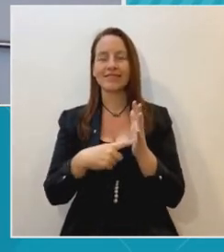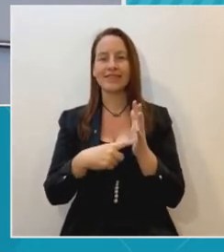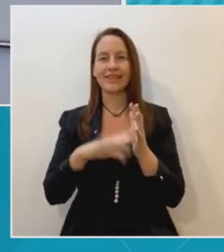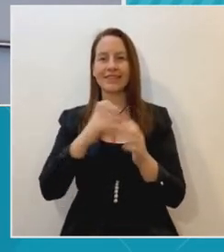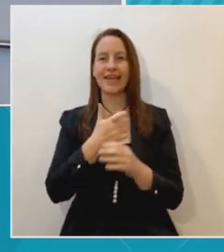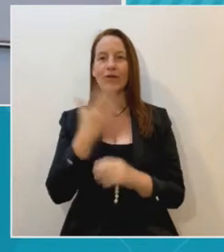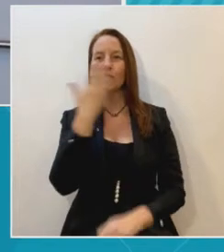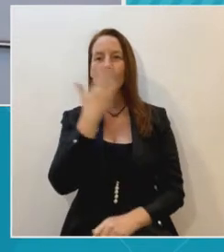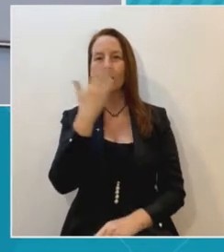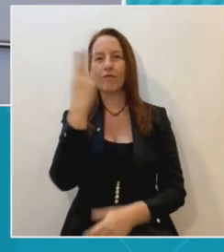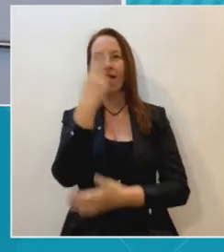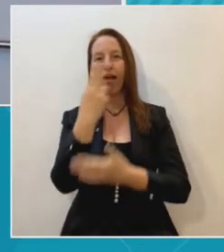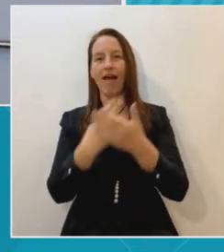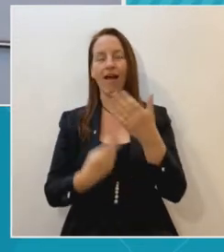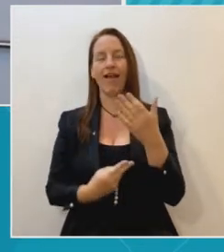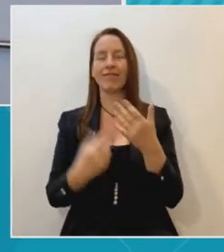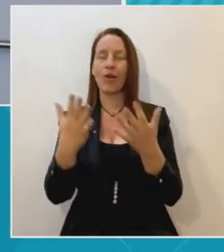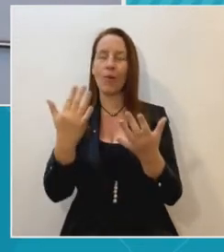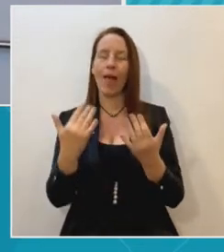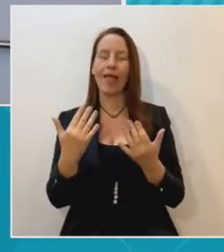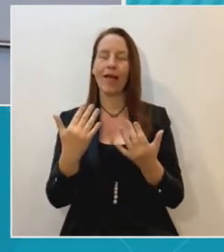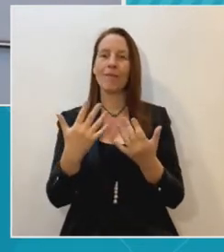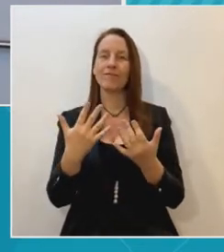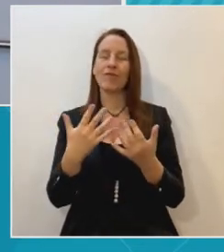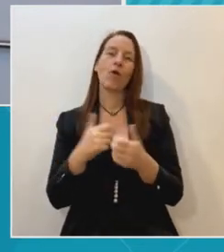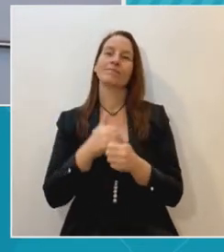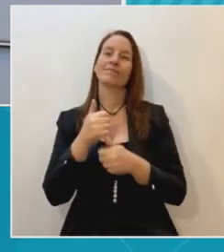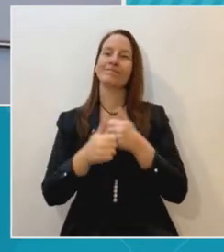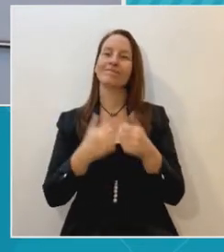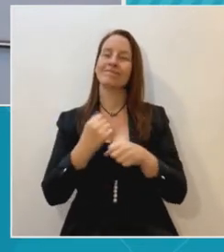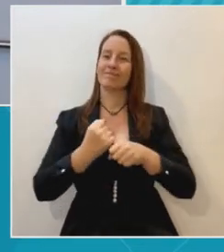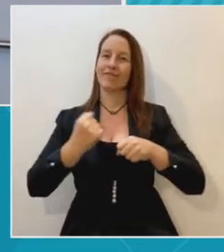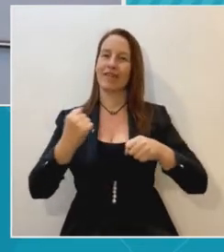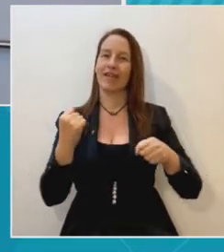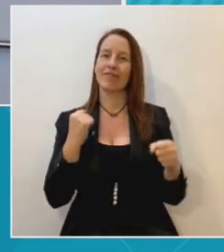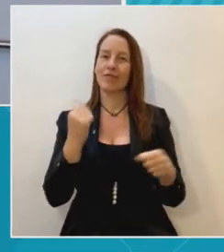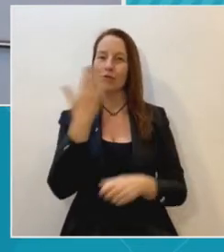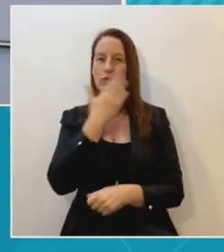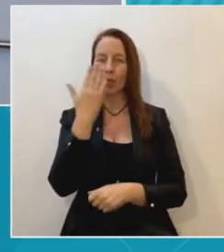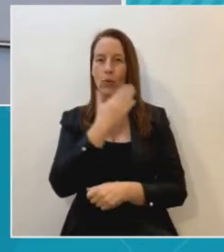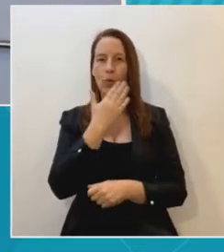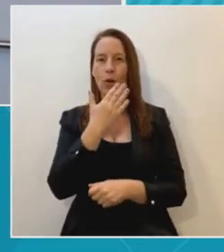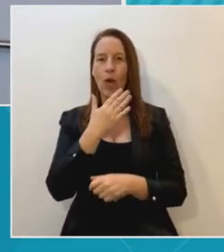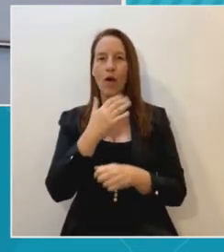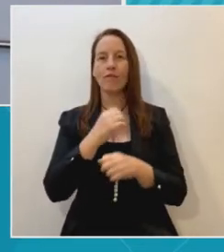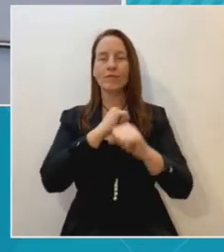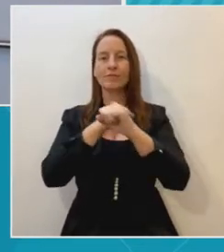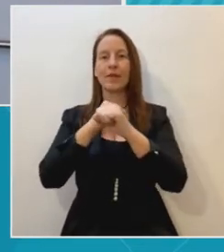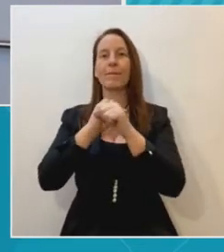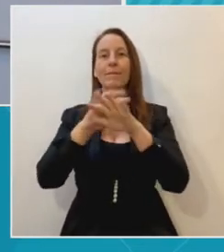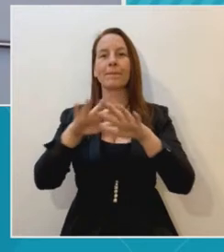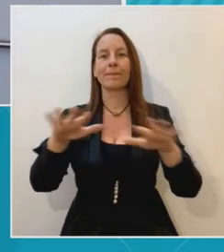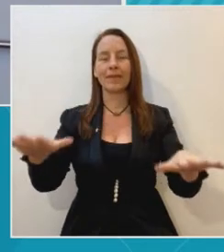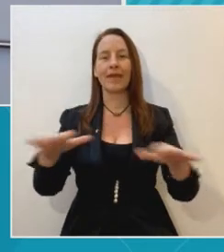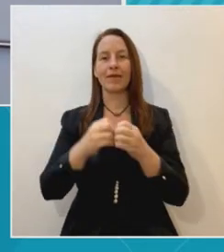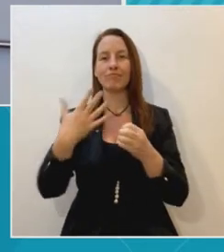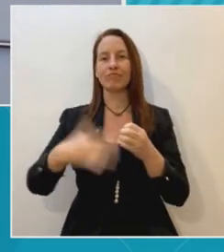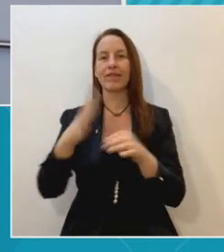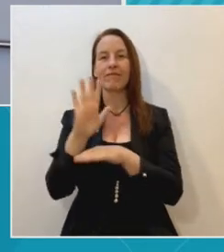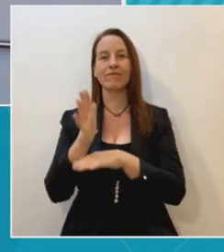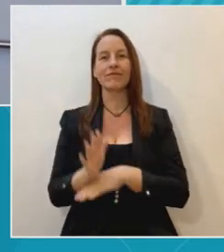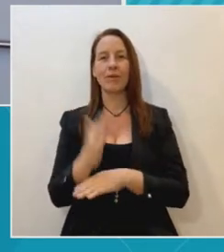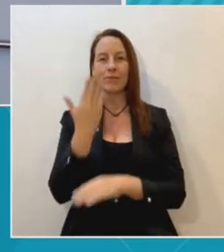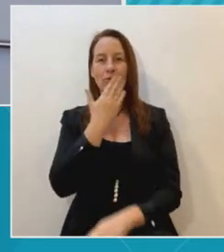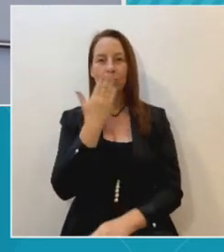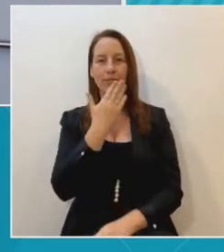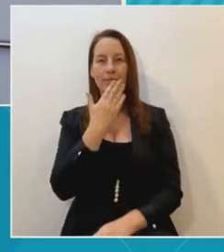for the School of Media and Brighton Film School. In a moment, I will read out the names of each of the graduates